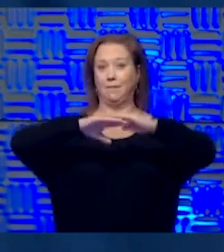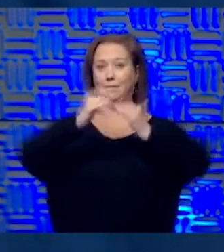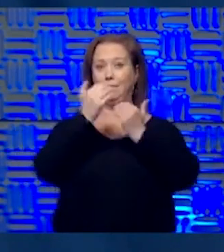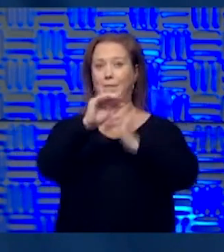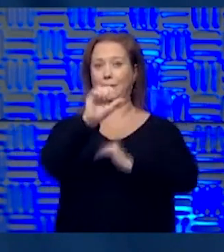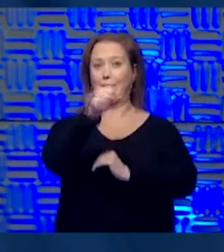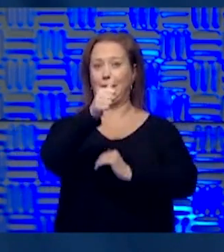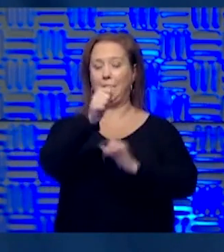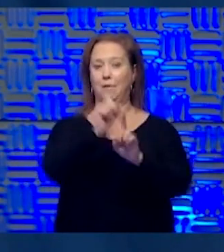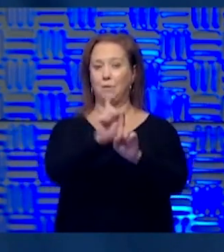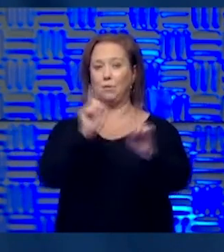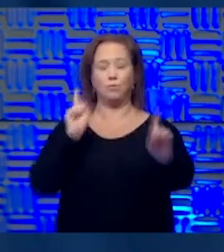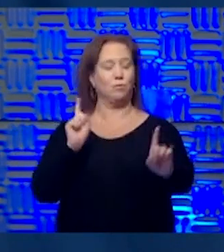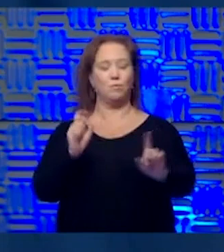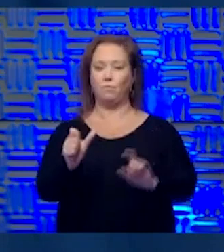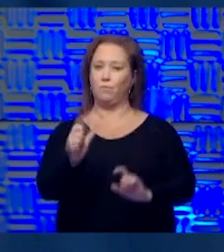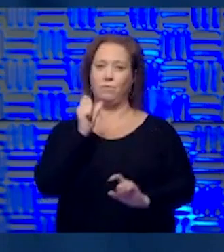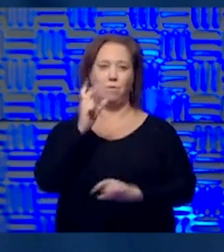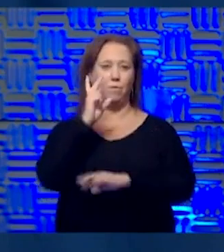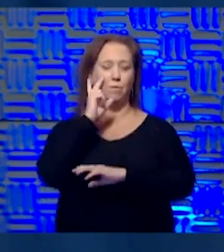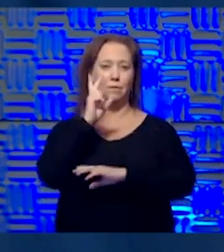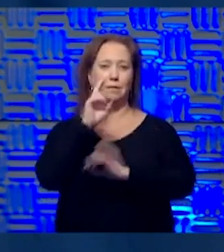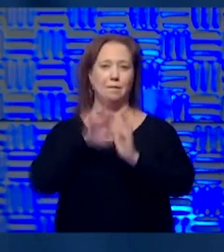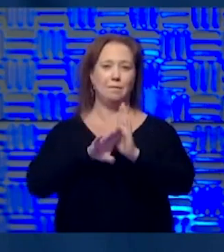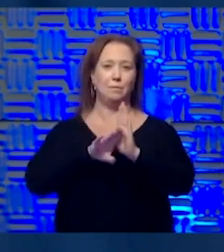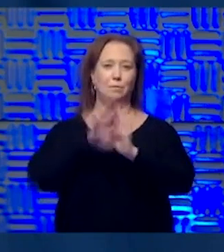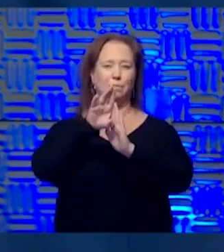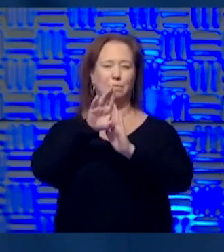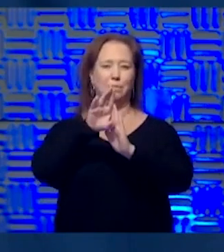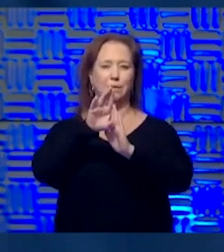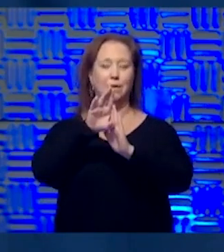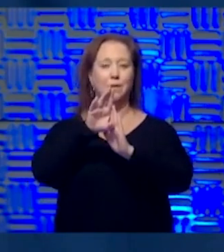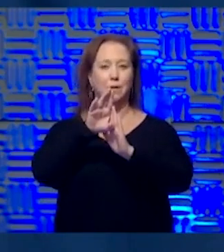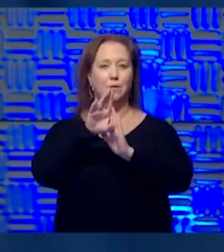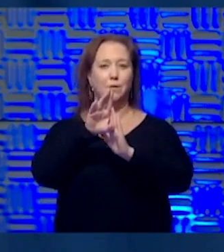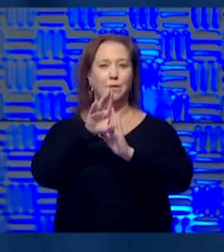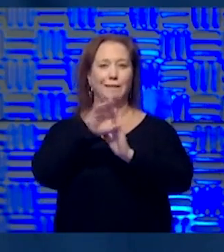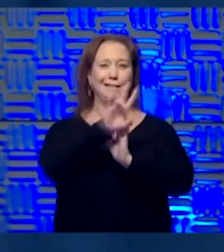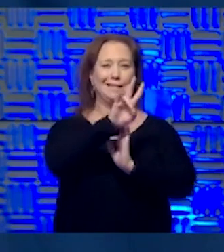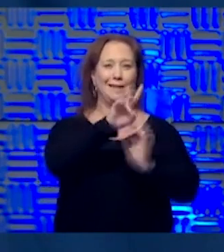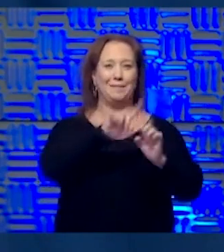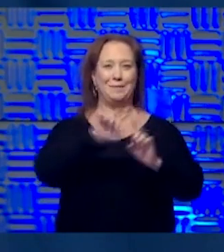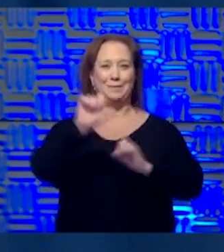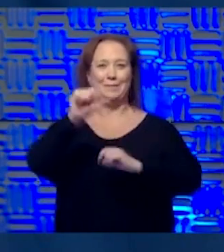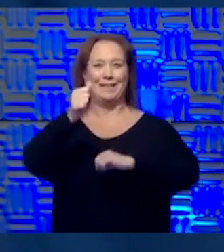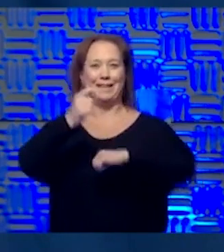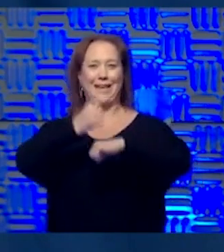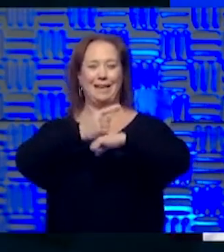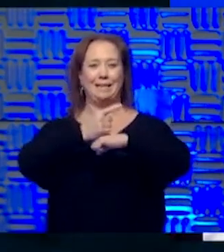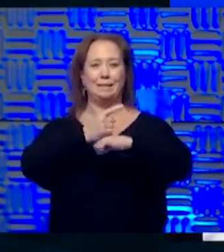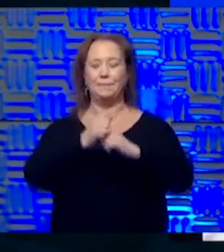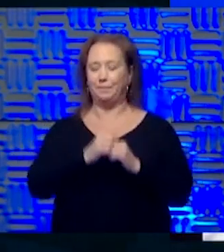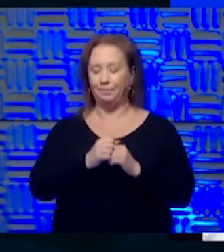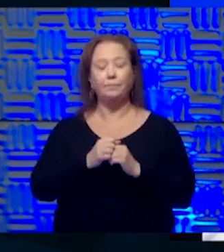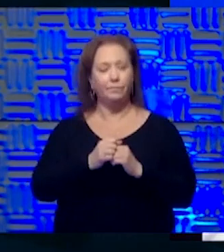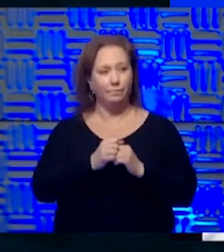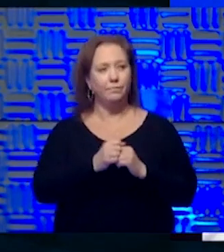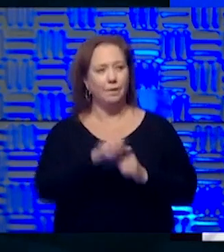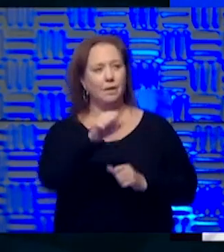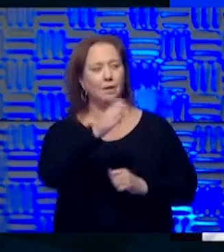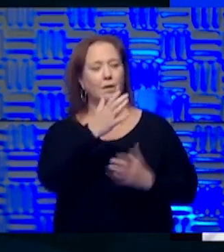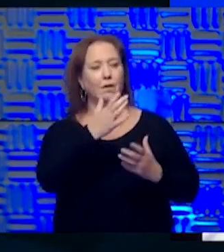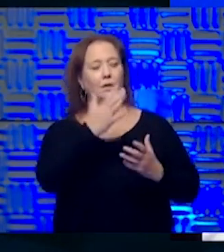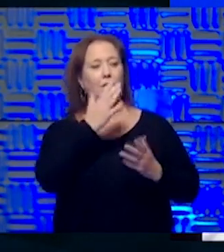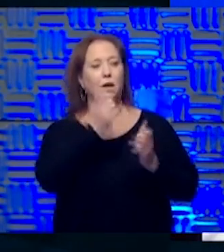distancing, we won't see a surge or a spike in cases in 7 to 10 days. To have information out